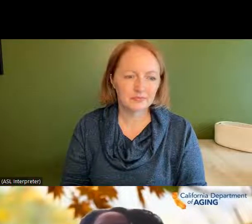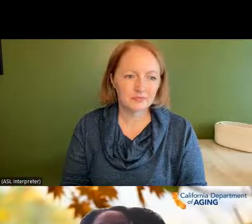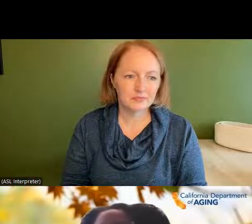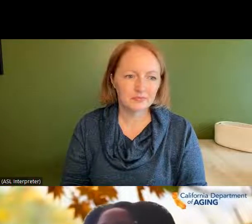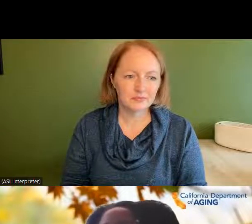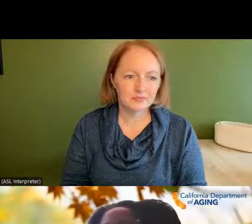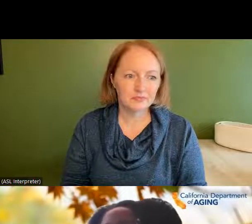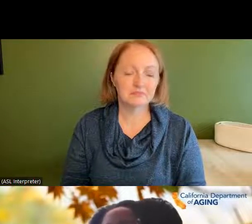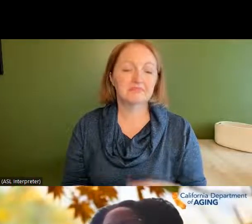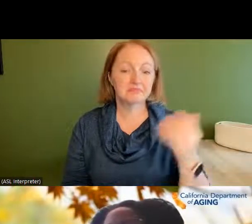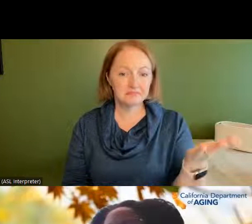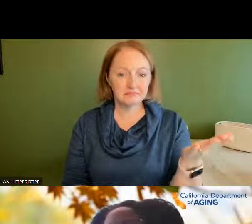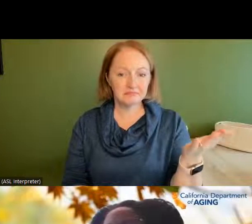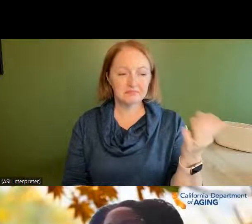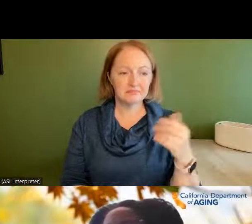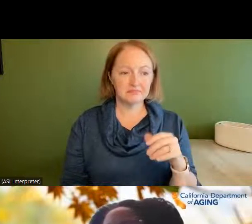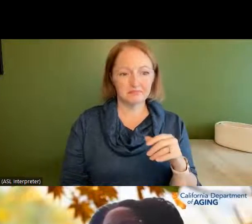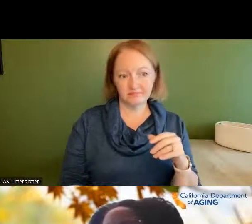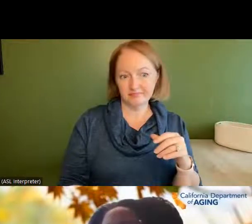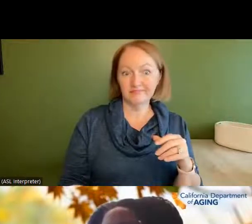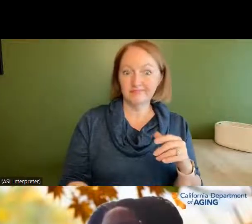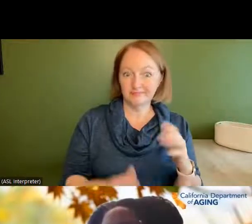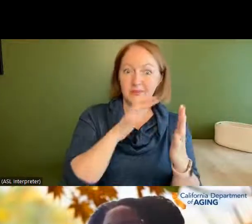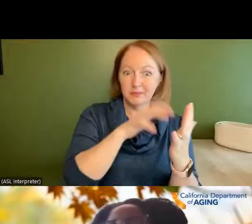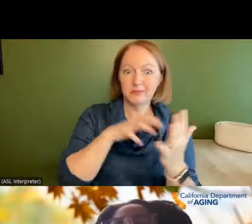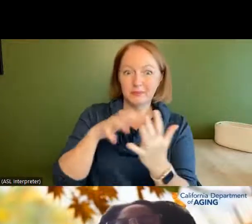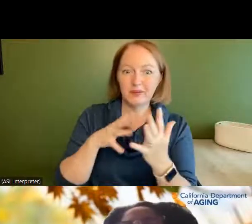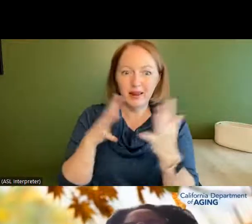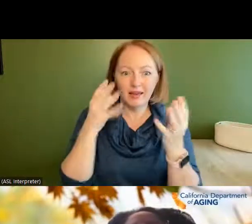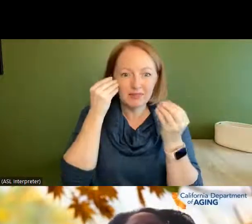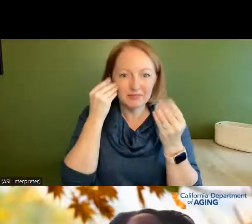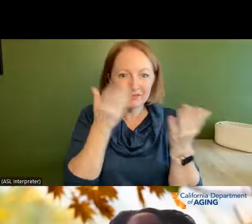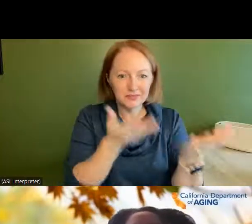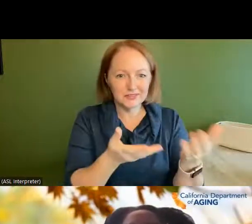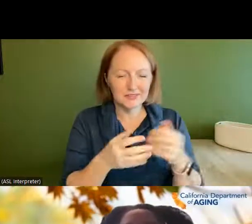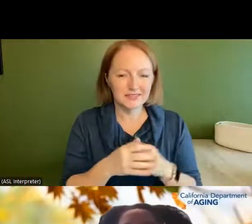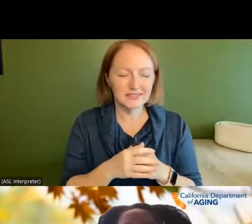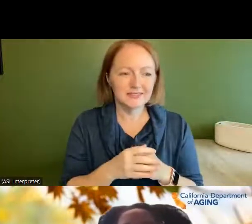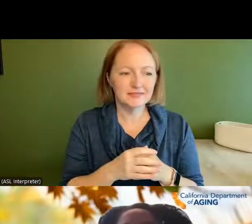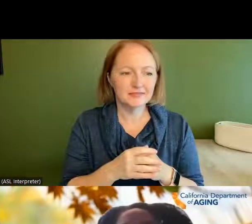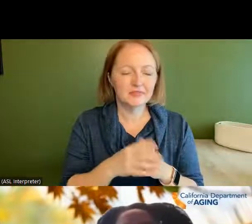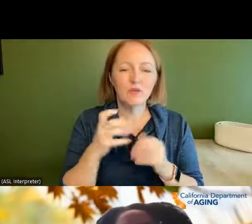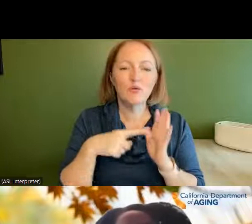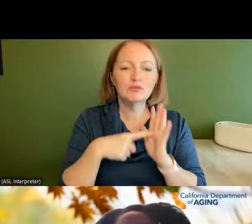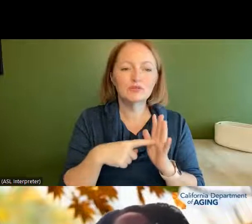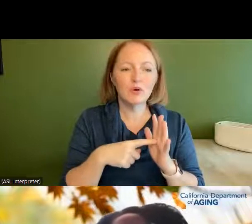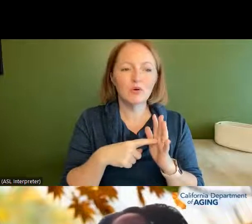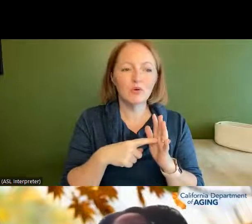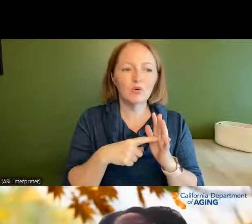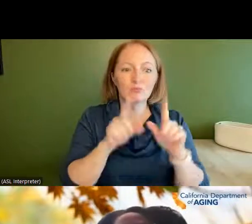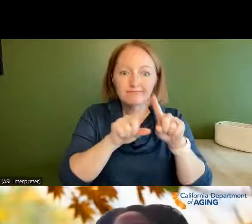So this slide, I know there is a lot of information on this slide, but I wanted to show the different